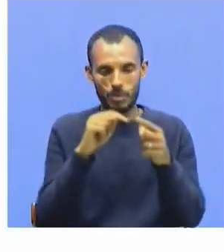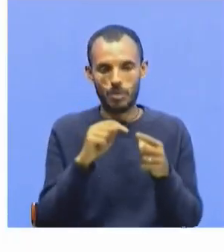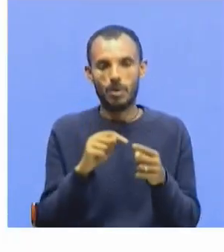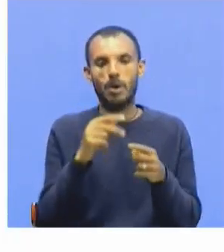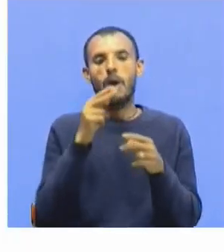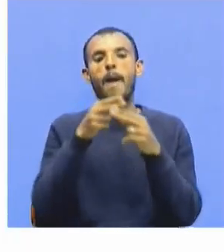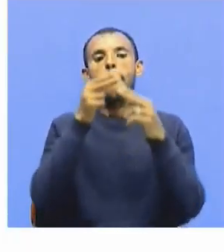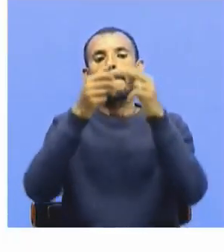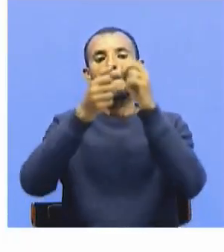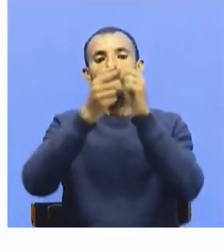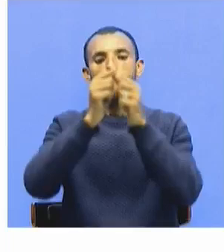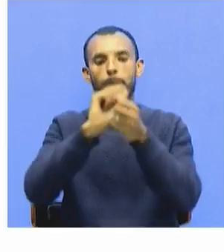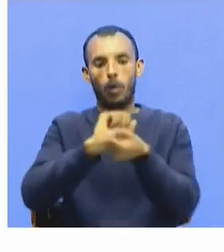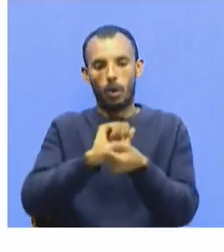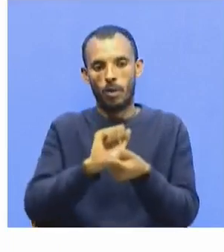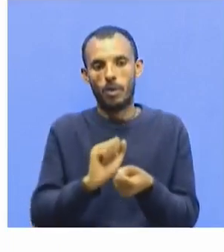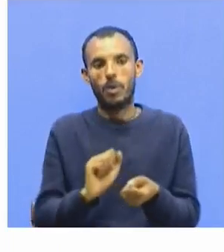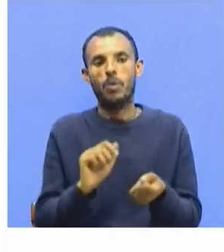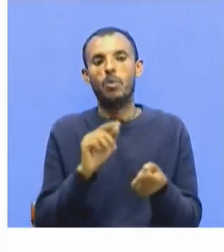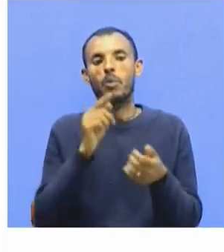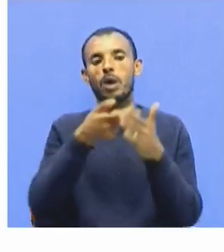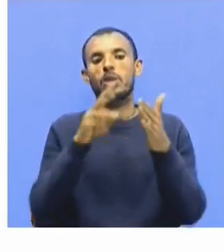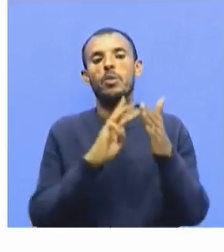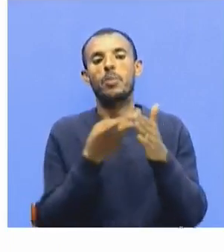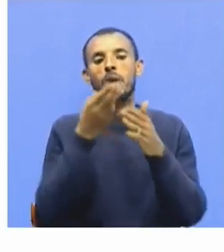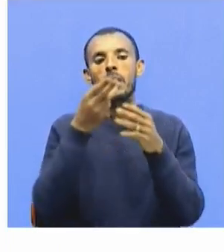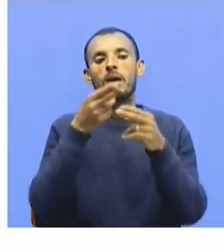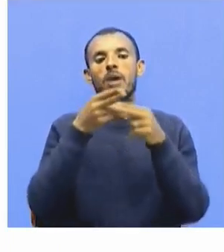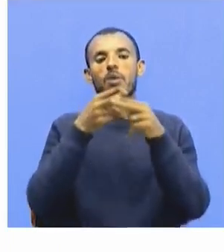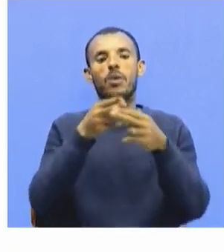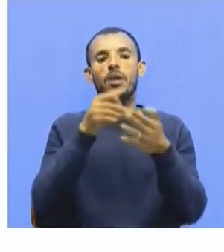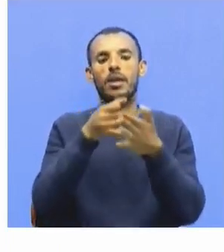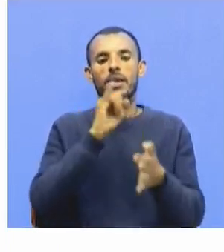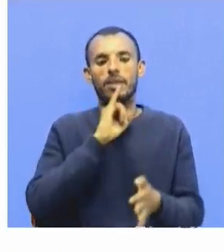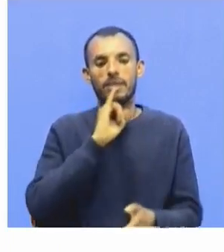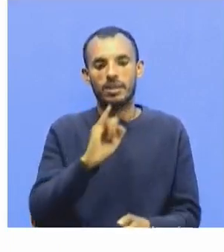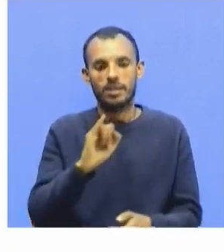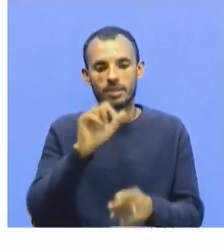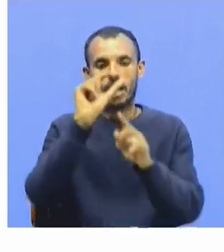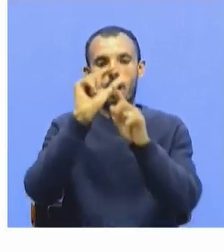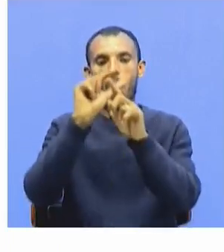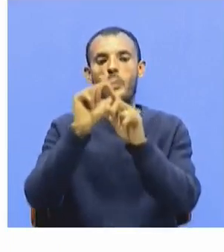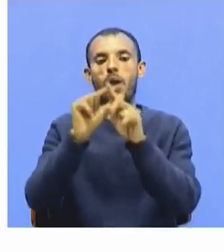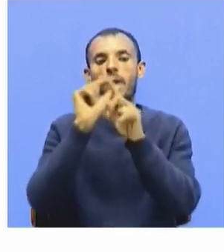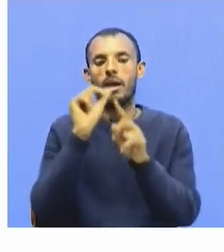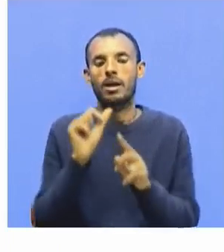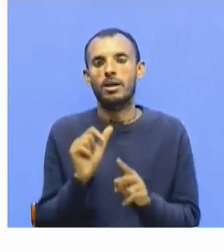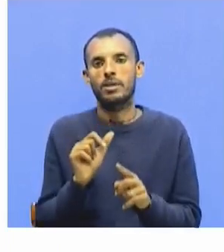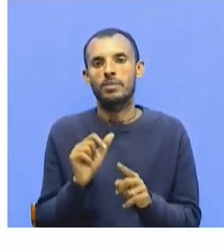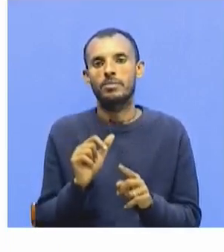called it is a word